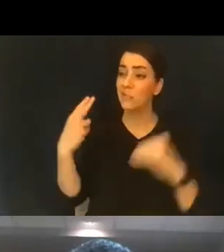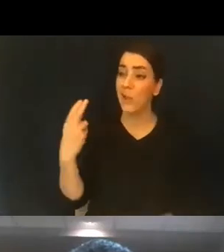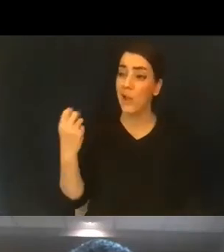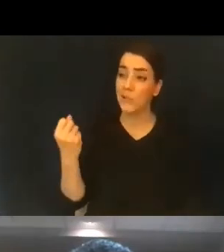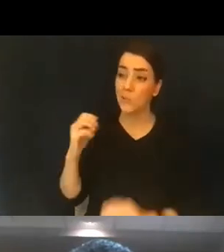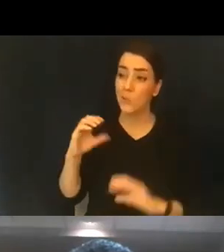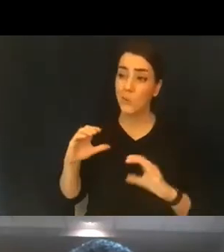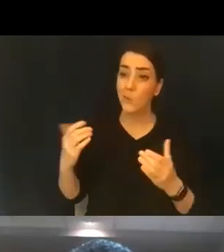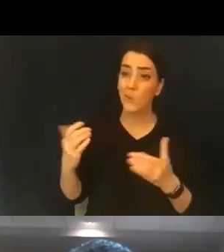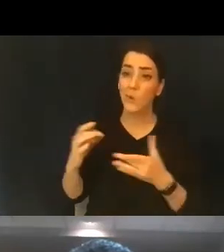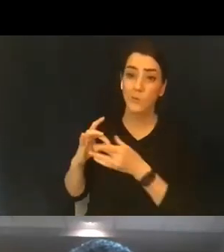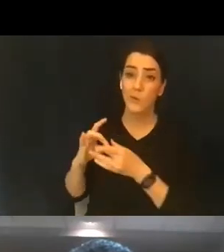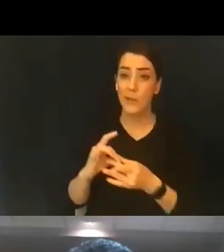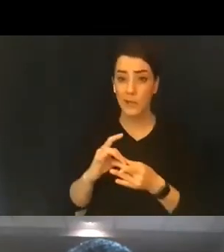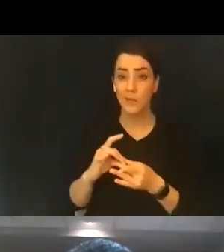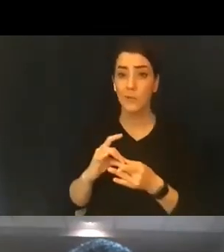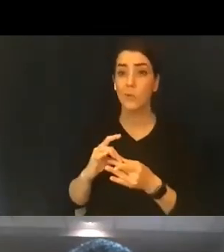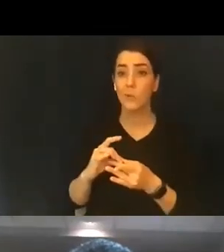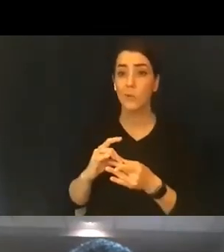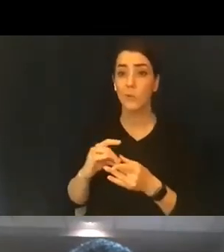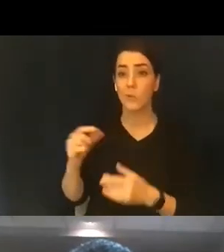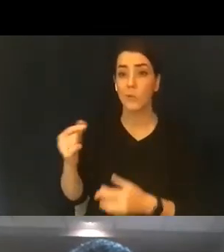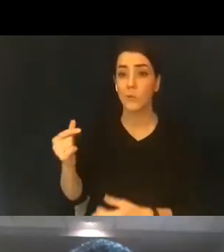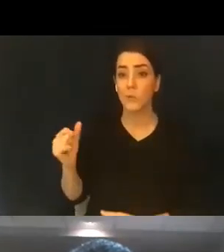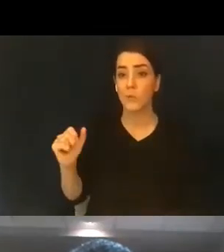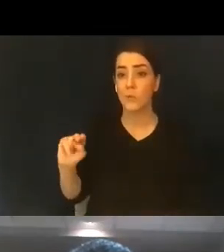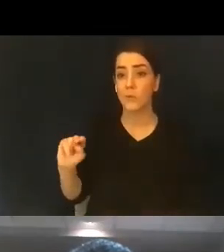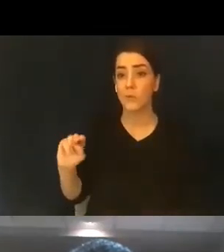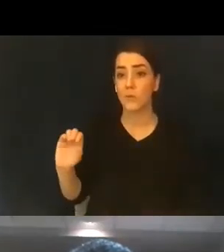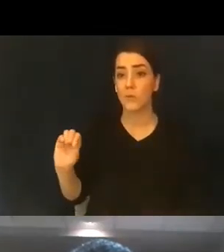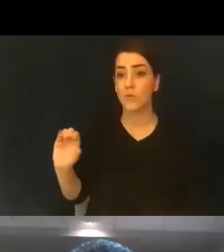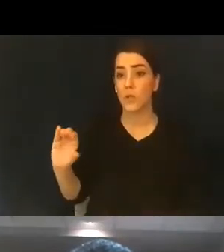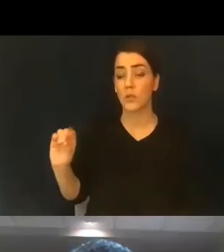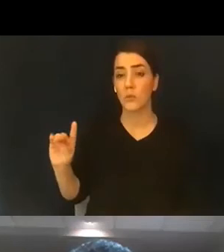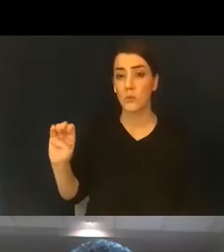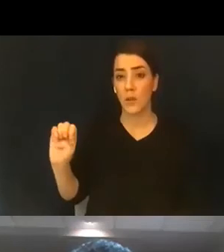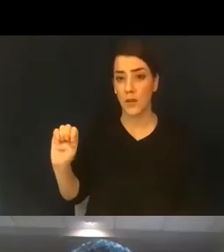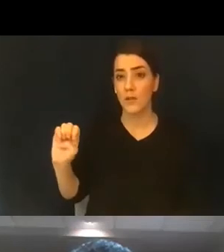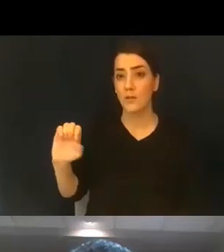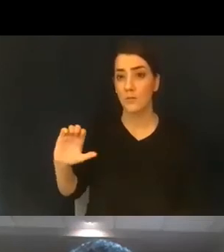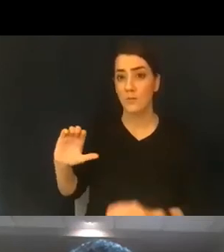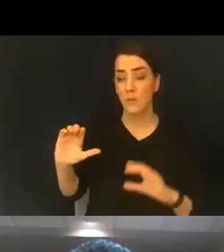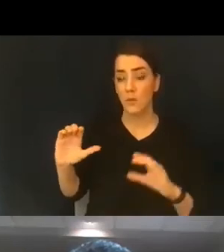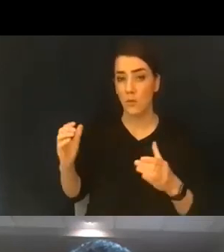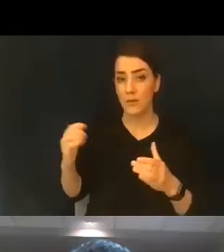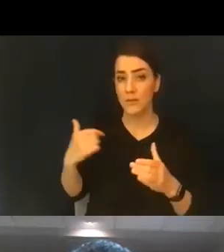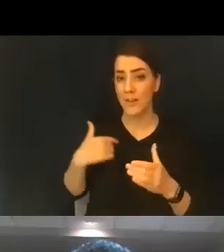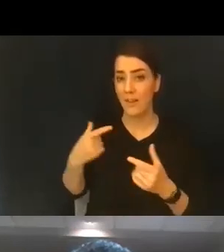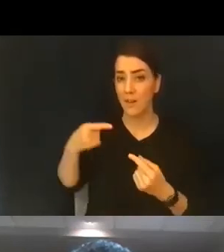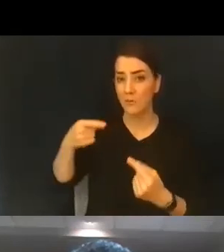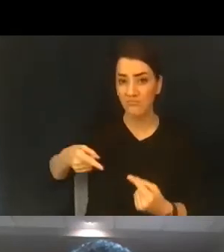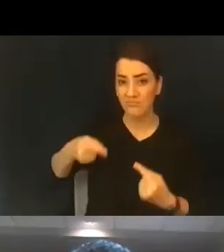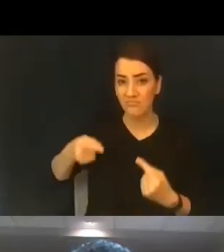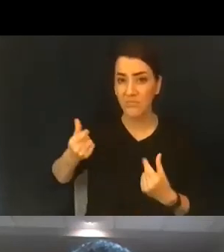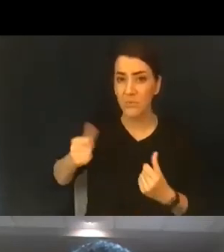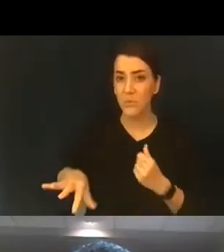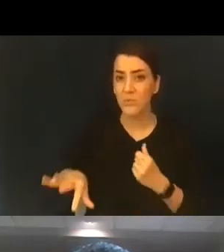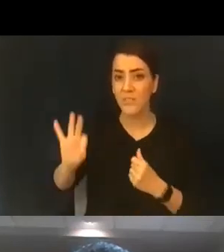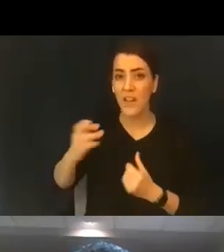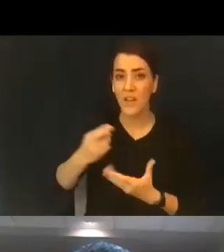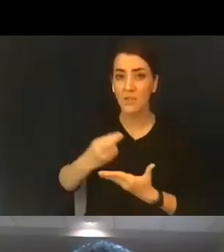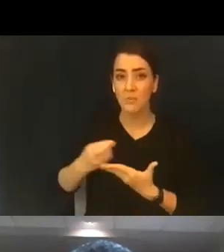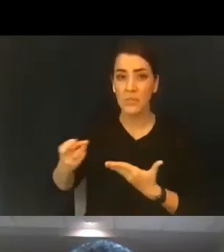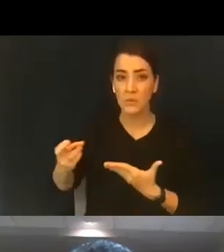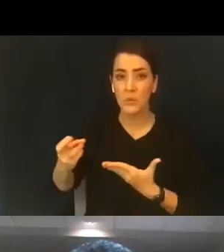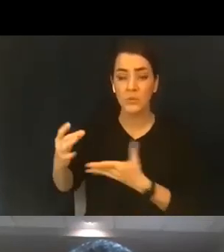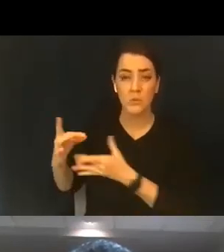course, and I think for a long time struggled to get resources around Cambodia, more so than some of the other, you know, like Rwanda